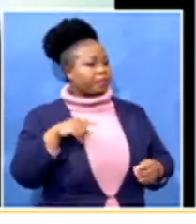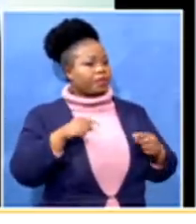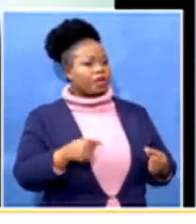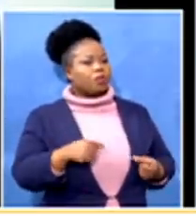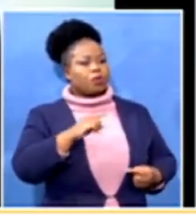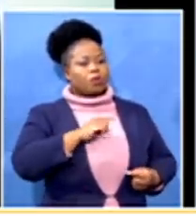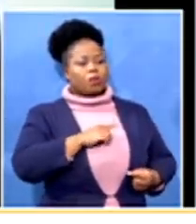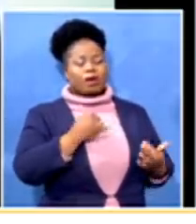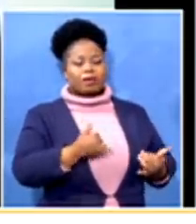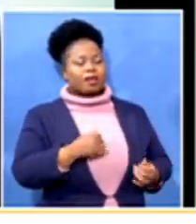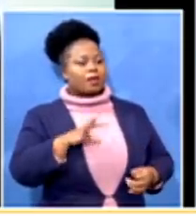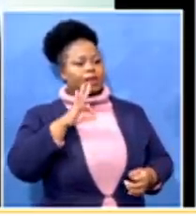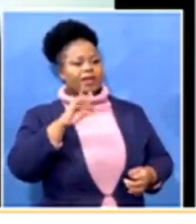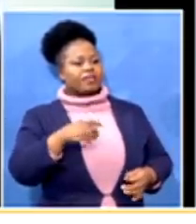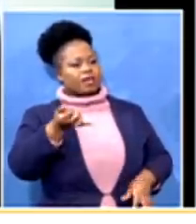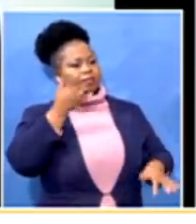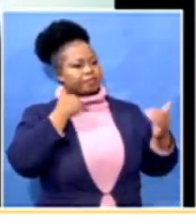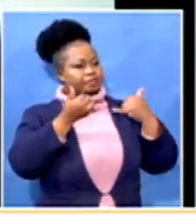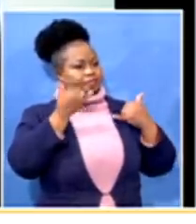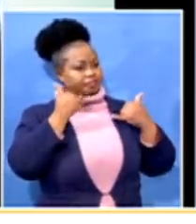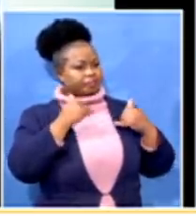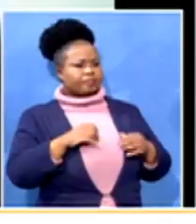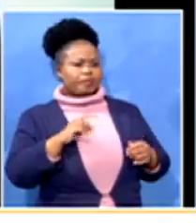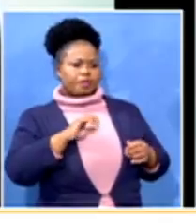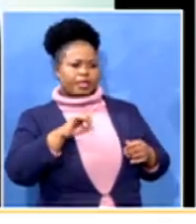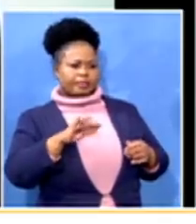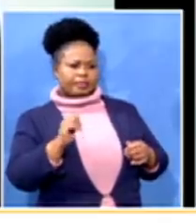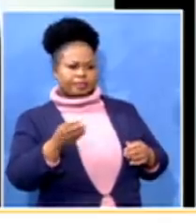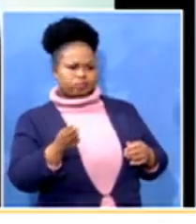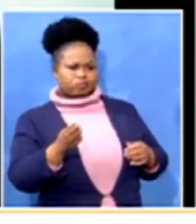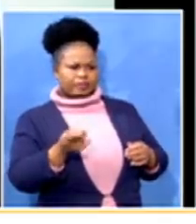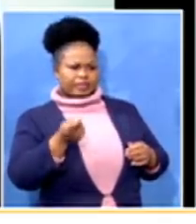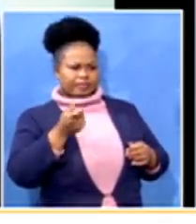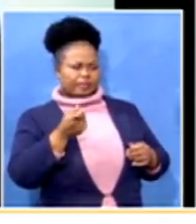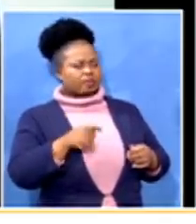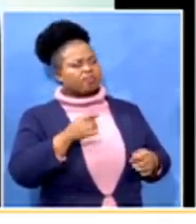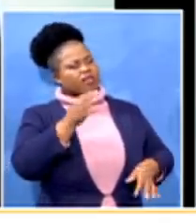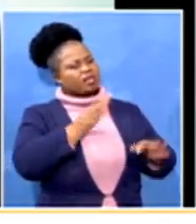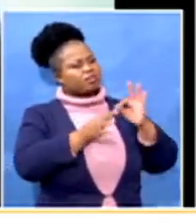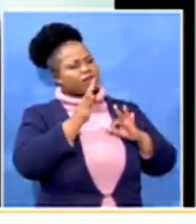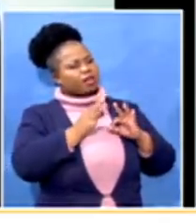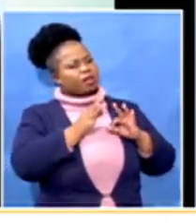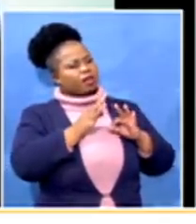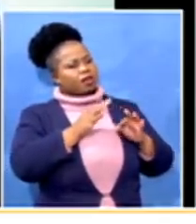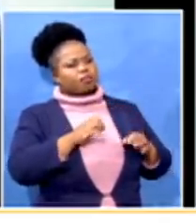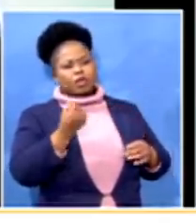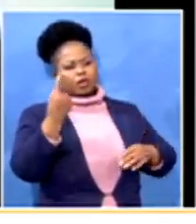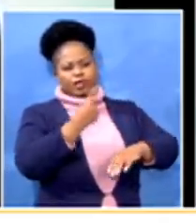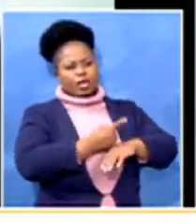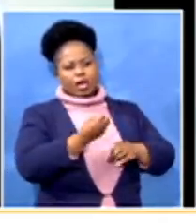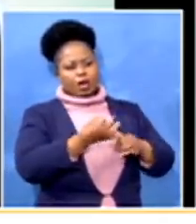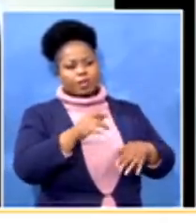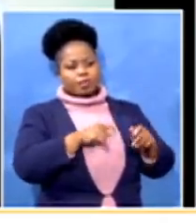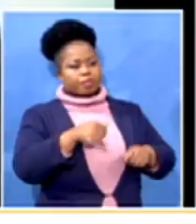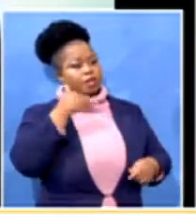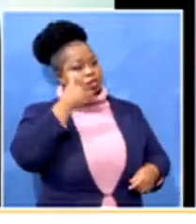get so many calls on a daily basis. I mean, Cassey, if I could ask you just for an indication of maybe on a daily basis, how many calls do